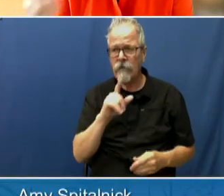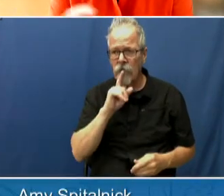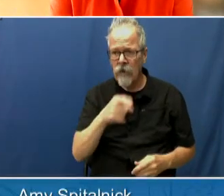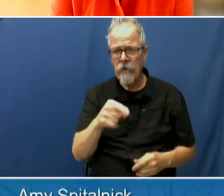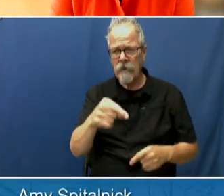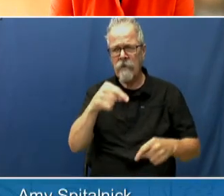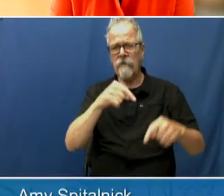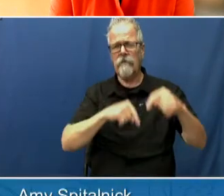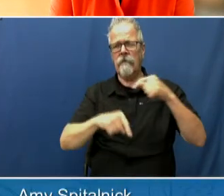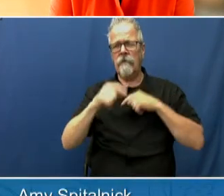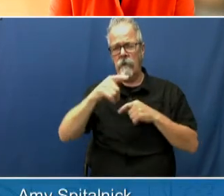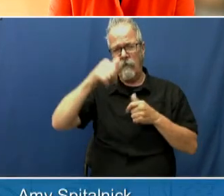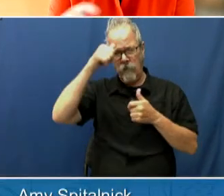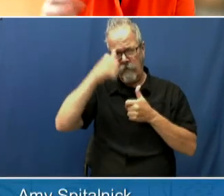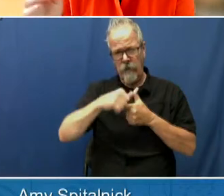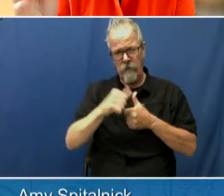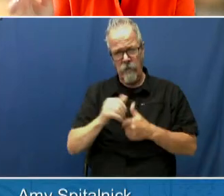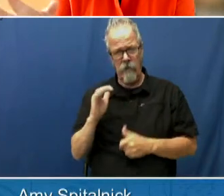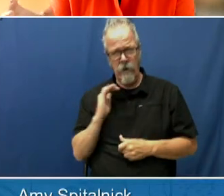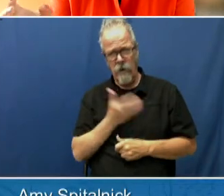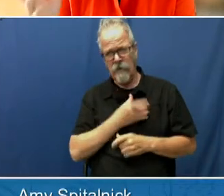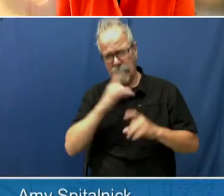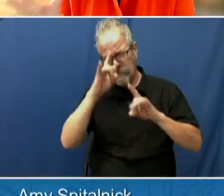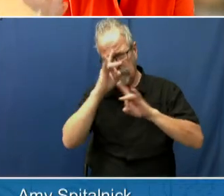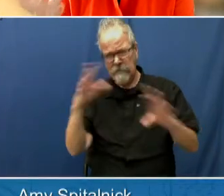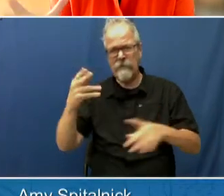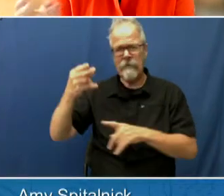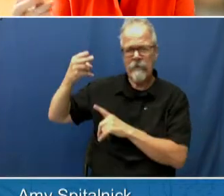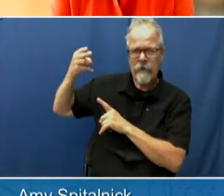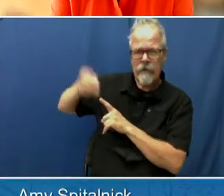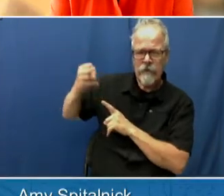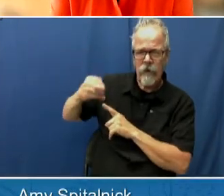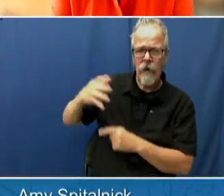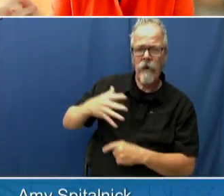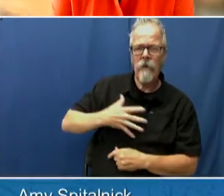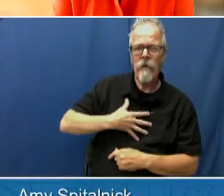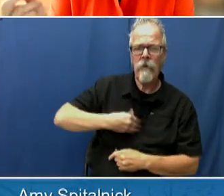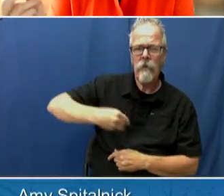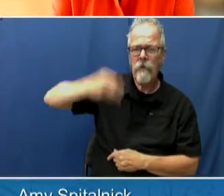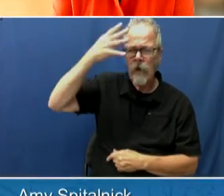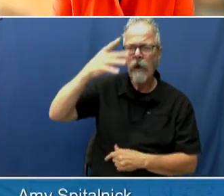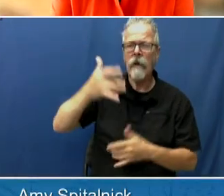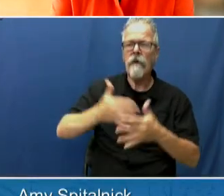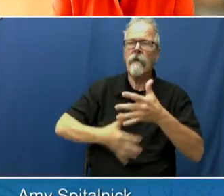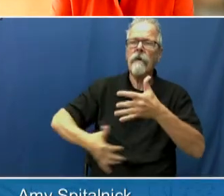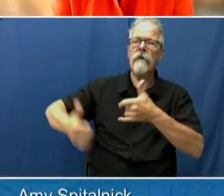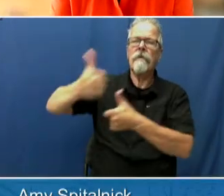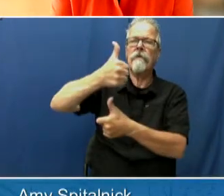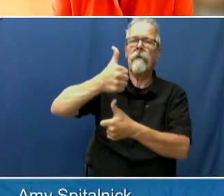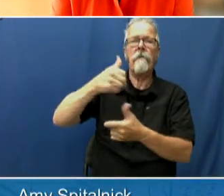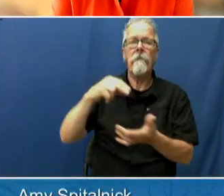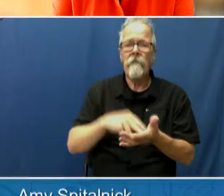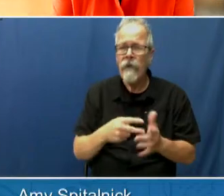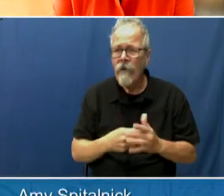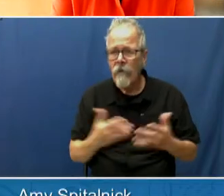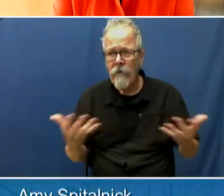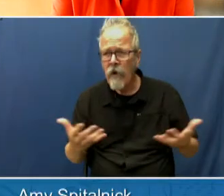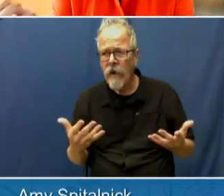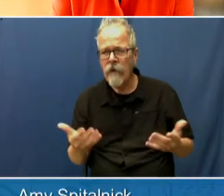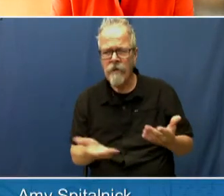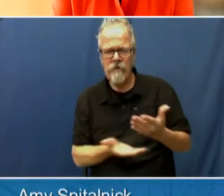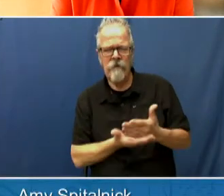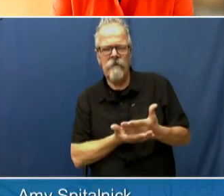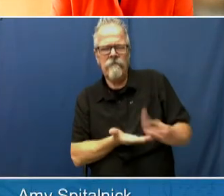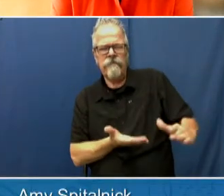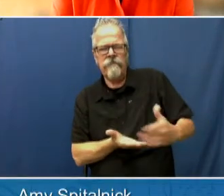systems of white supremacy in an attempt to do nothing less than undercut the type of inclusive democracy many are fighting for, including